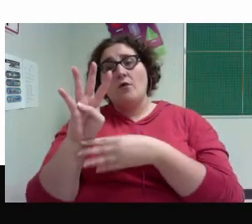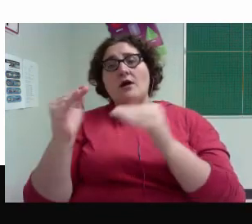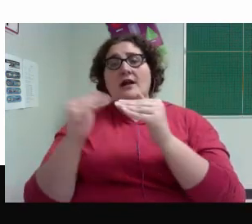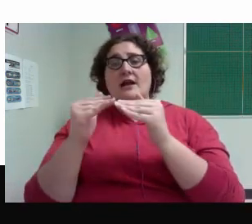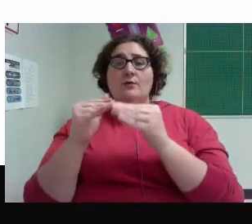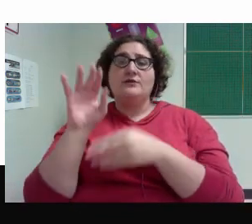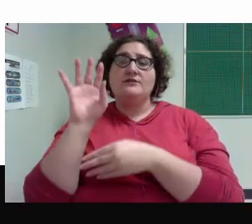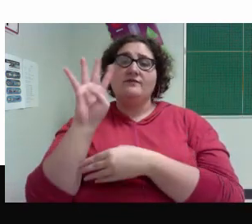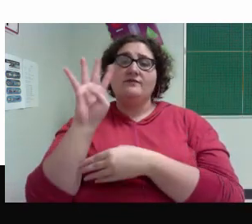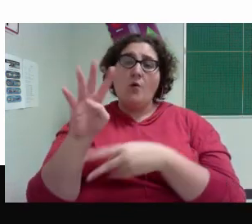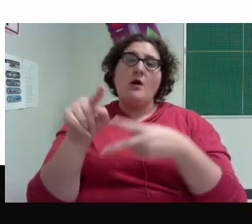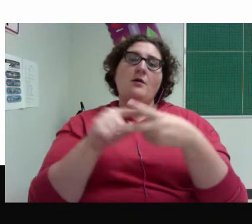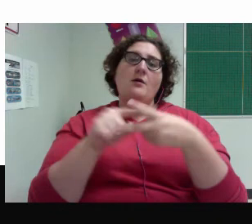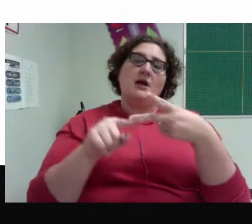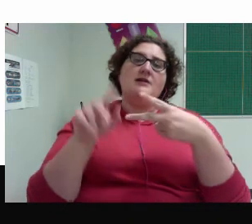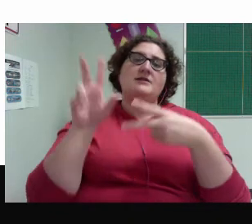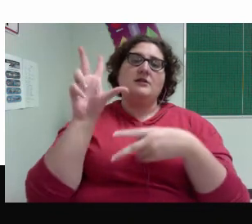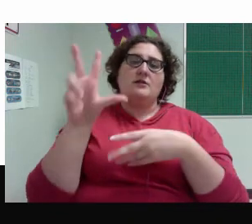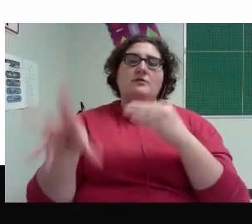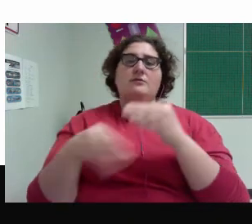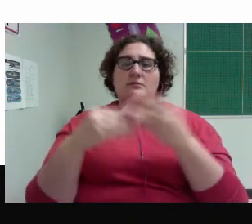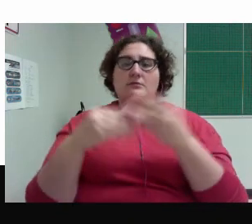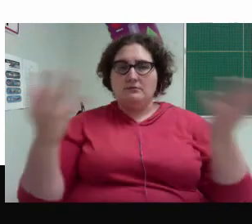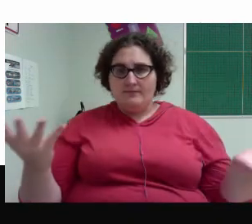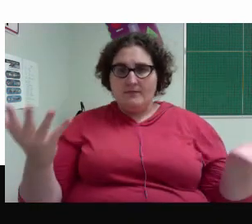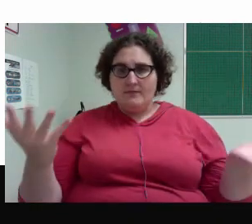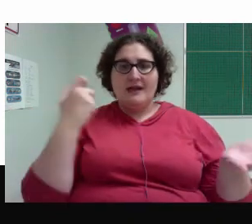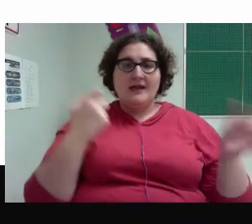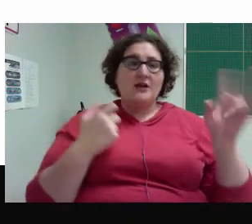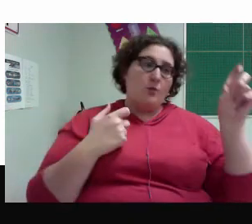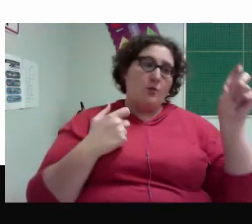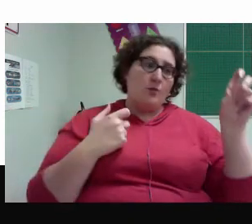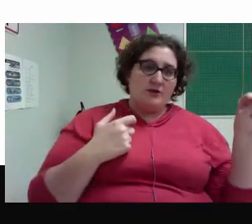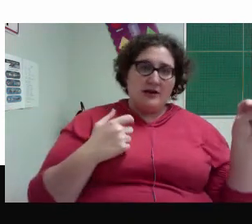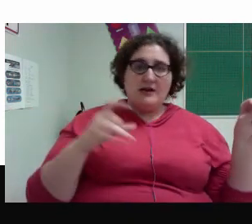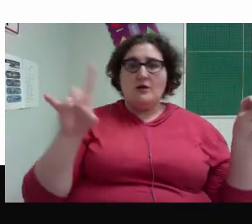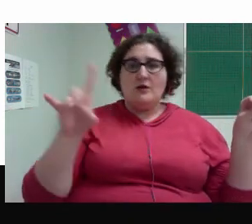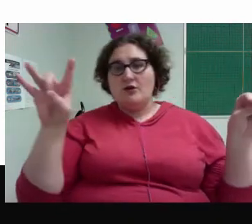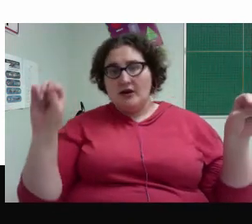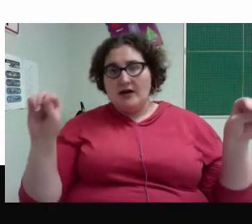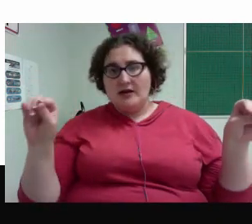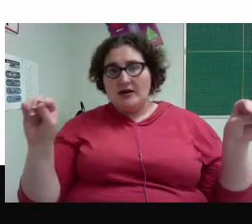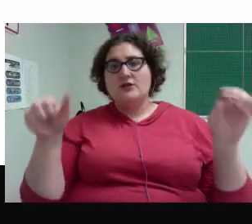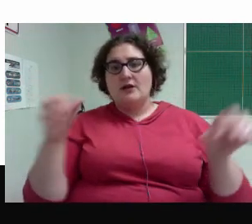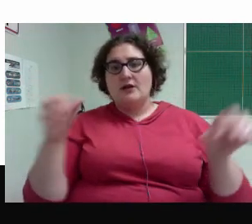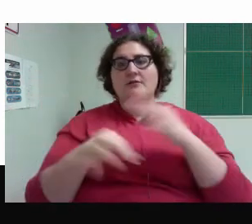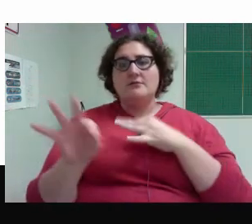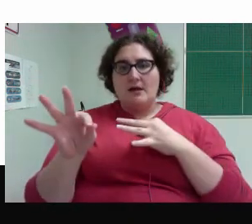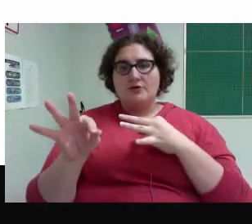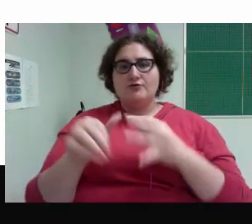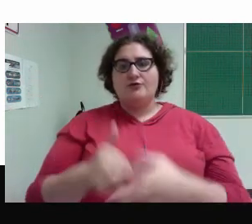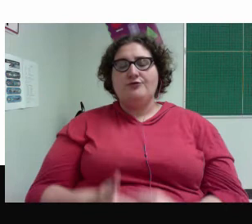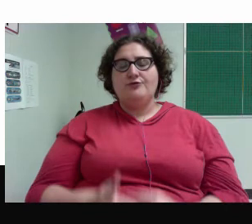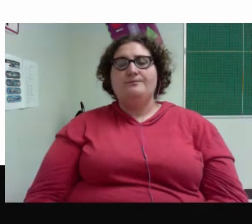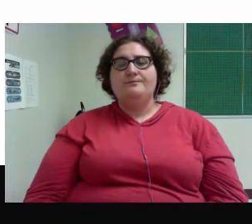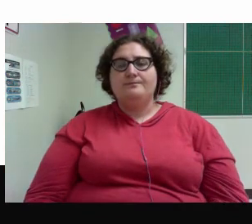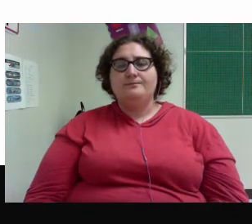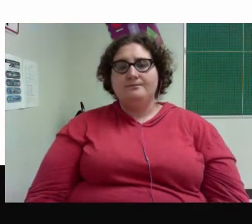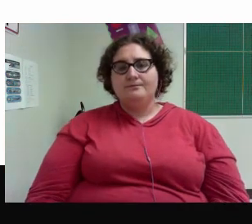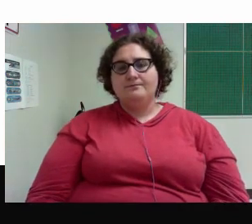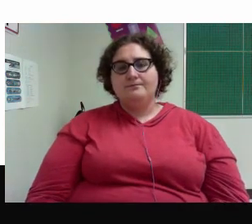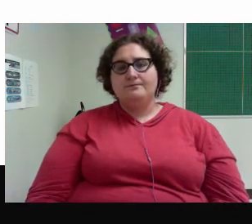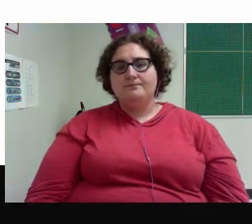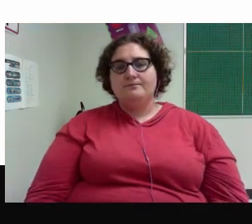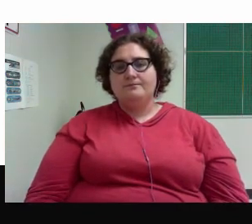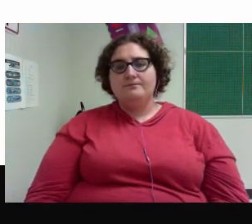equals angle 4 plus angle 3. Since both of them equaled 180, I can replace them. So this is by substitution.